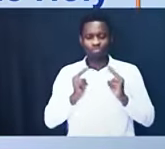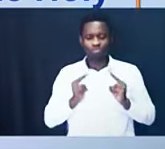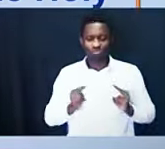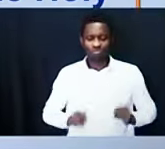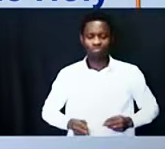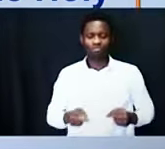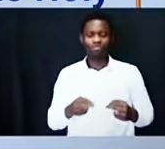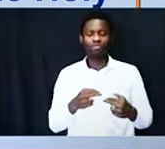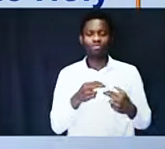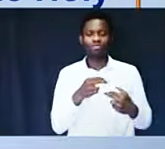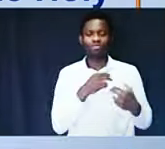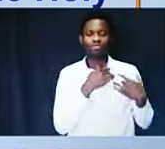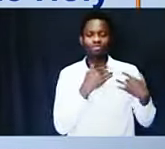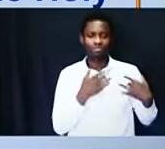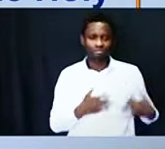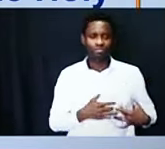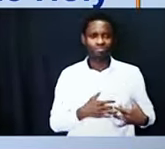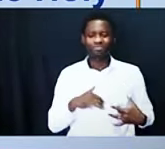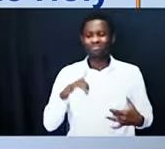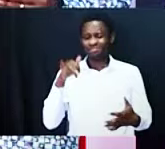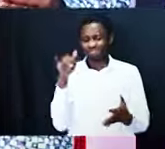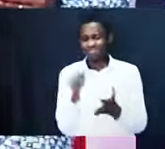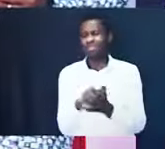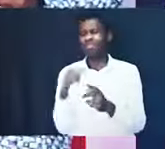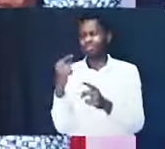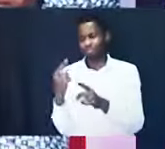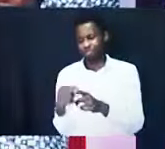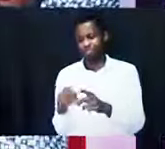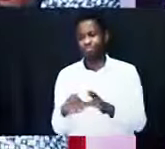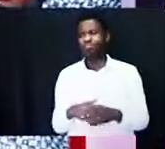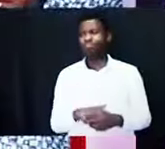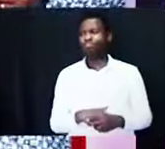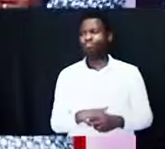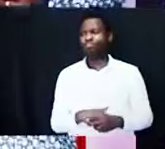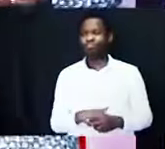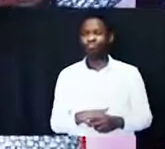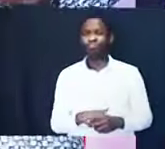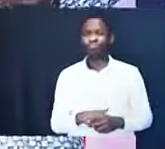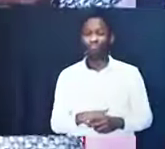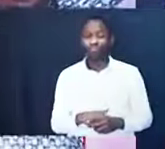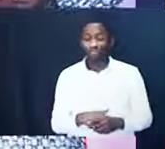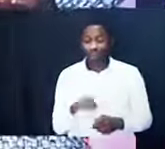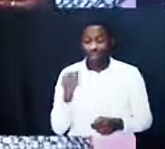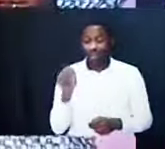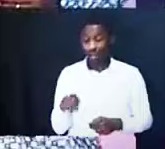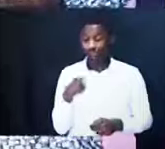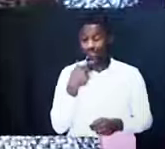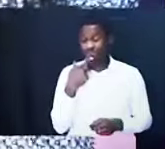heart. That is the word. The apostles say, I presented this to you.